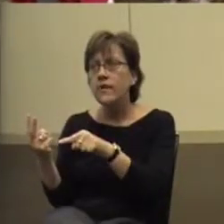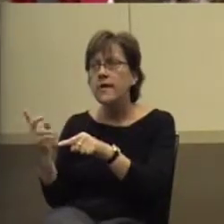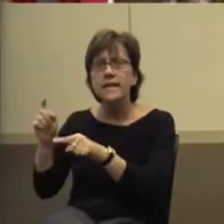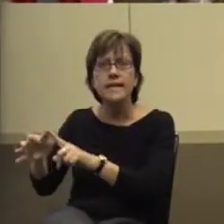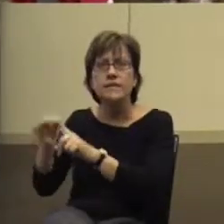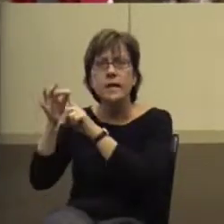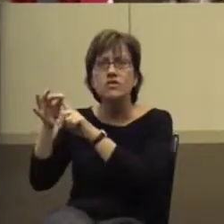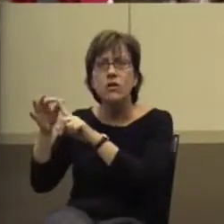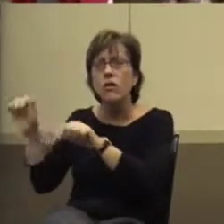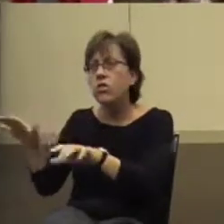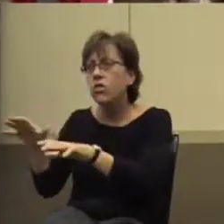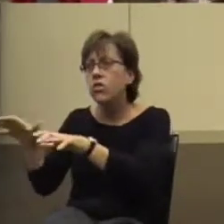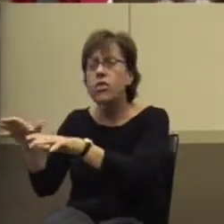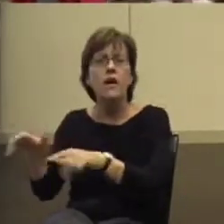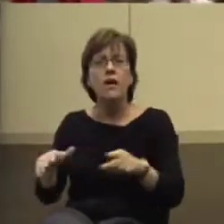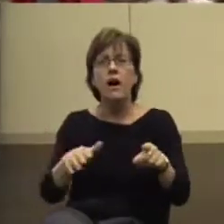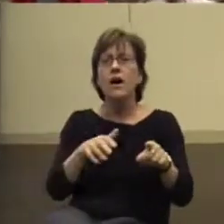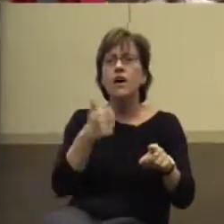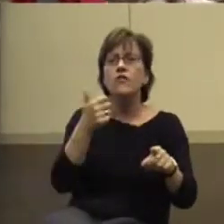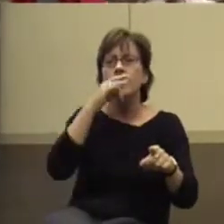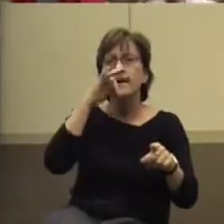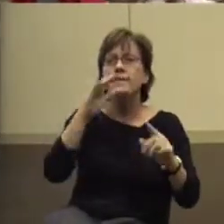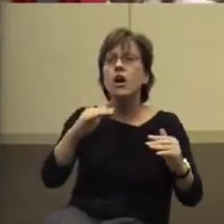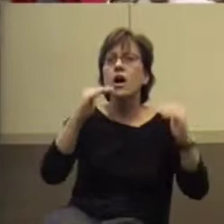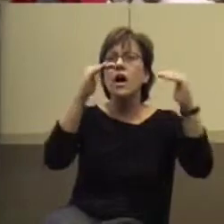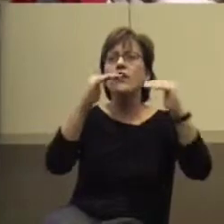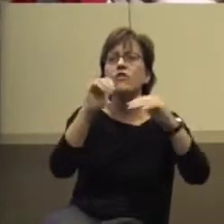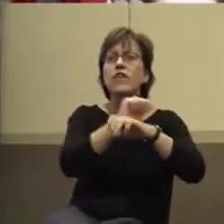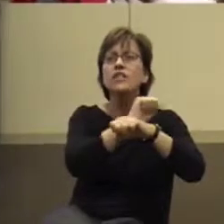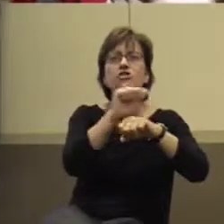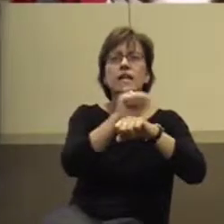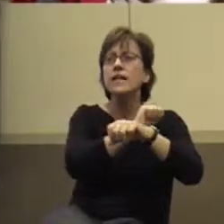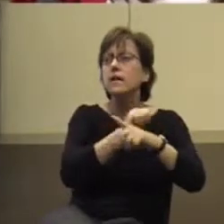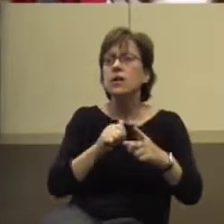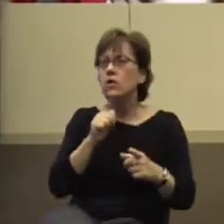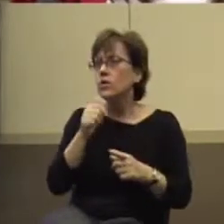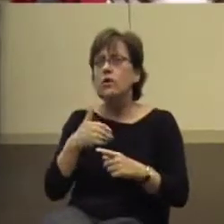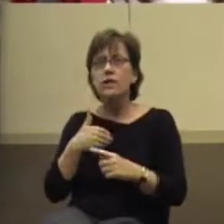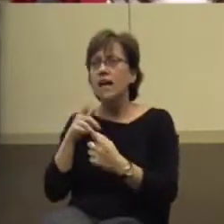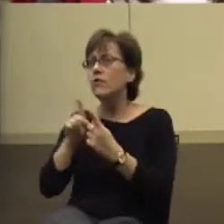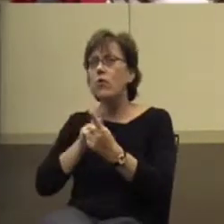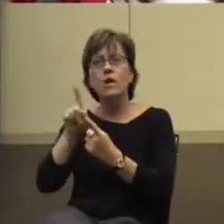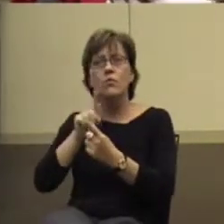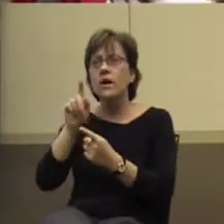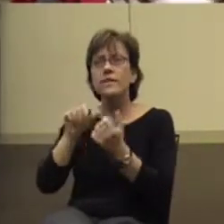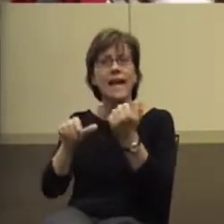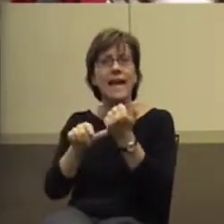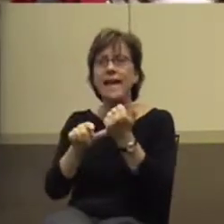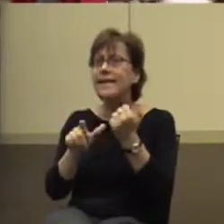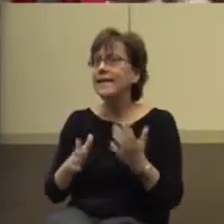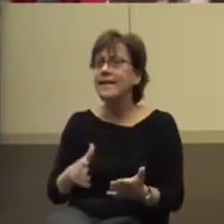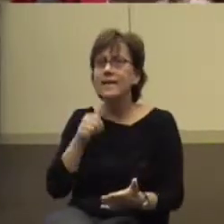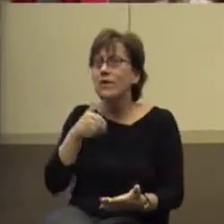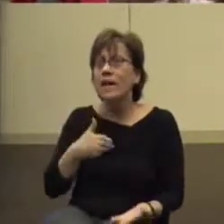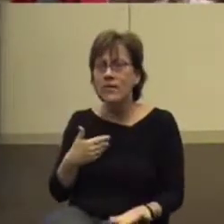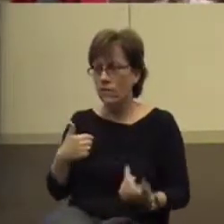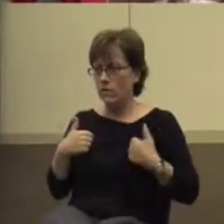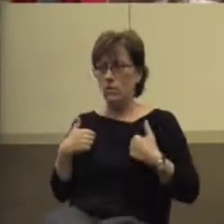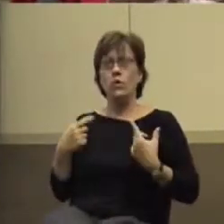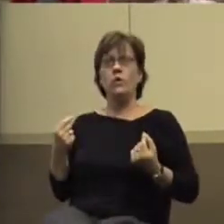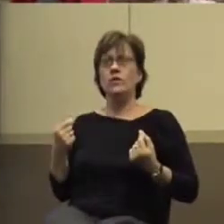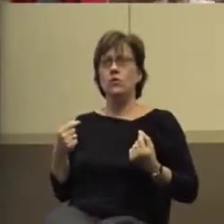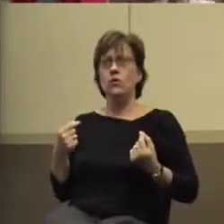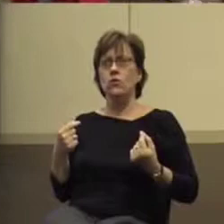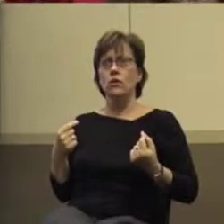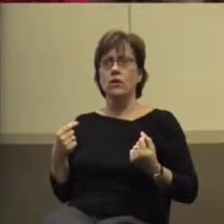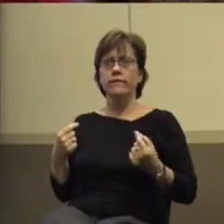type of, you know, functioning, and yet the other ones are higher functioning. Yeah. And that we don't have a one-on-one aid. Yeah. You know, so how do